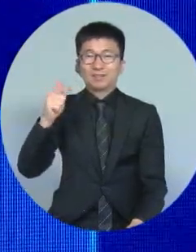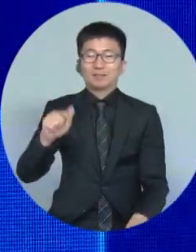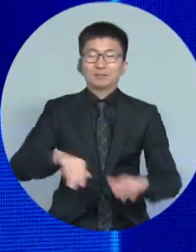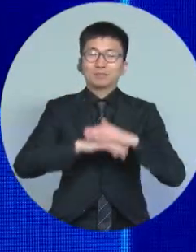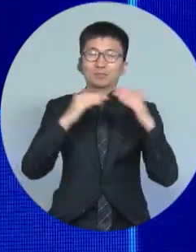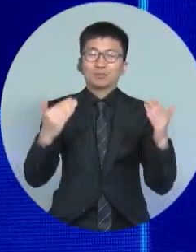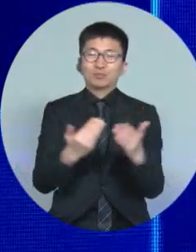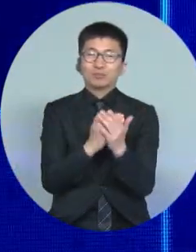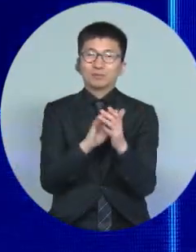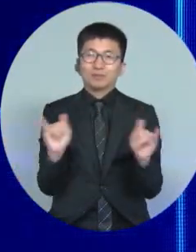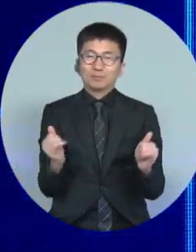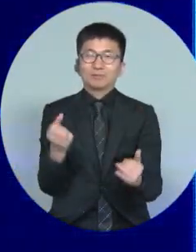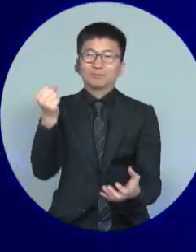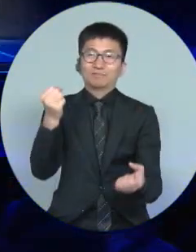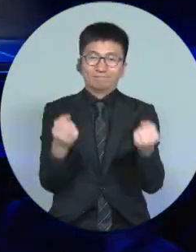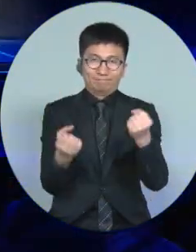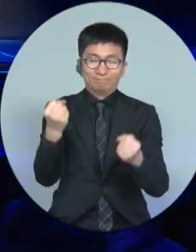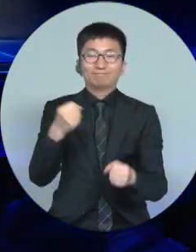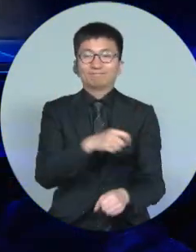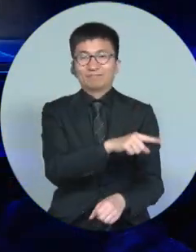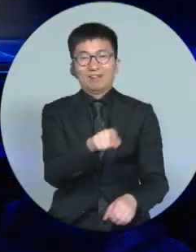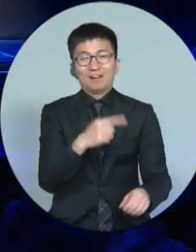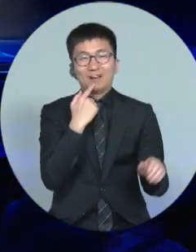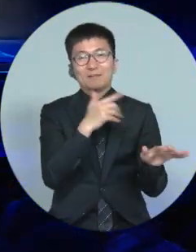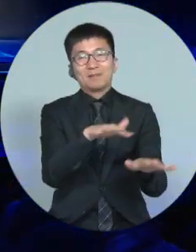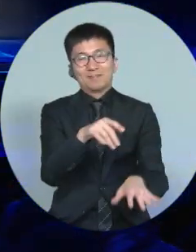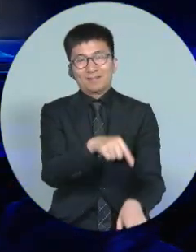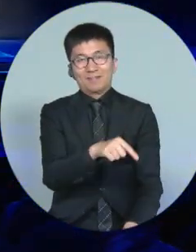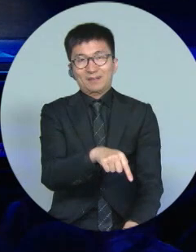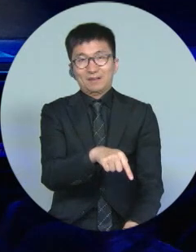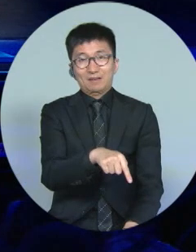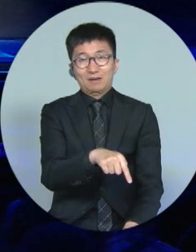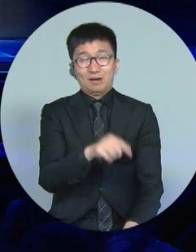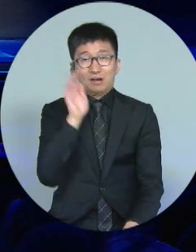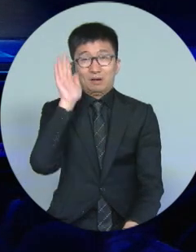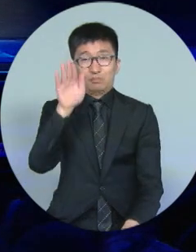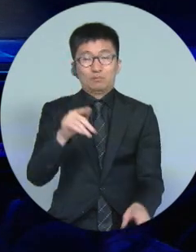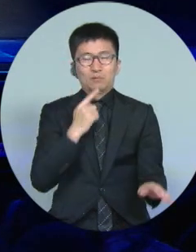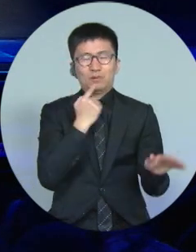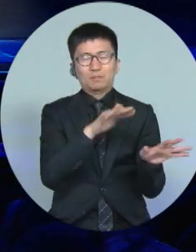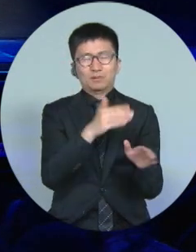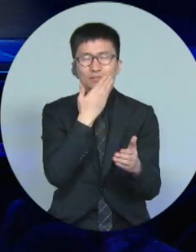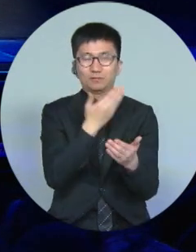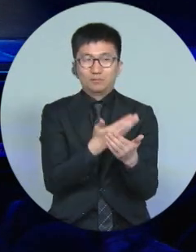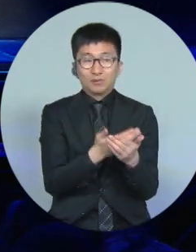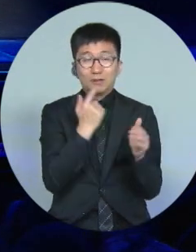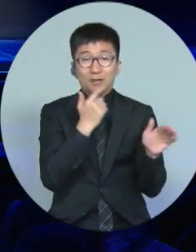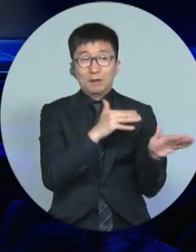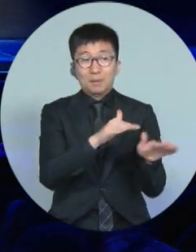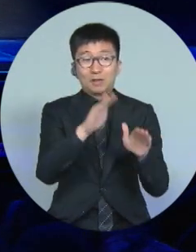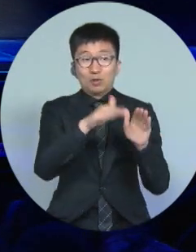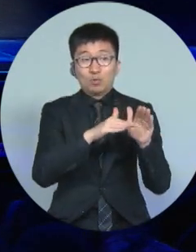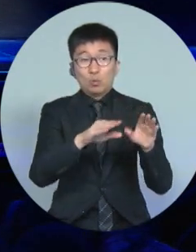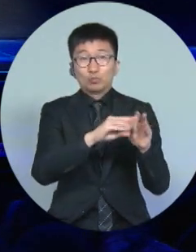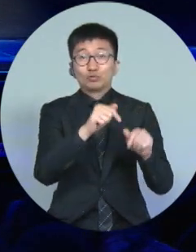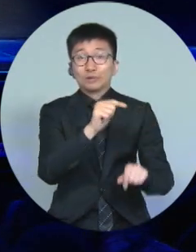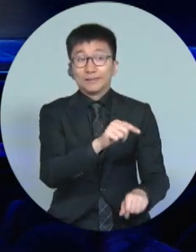by the sea. We need to take that into account. We